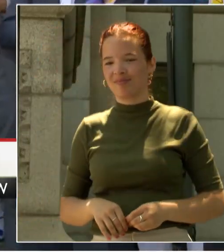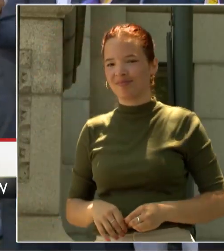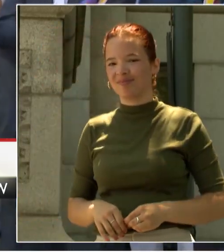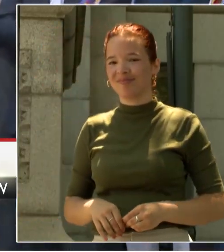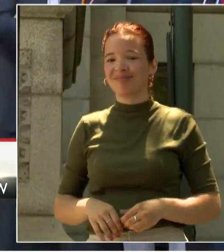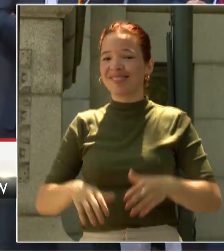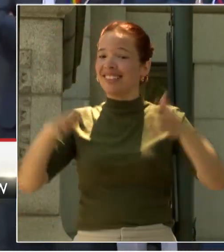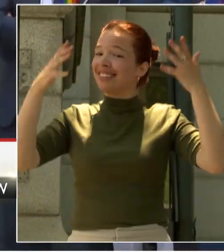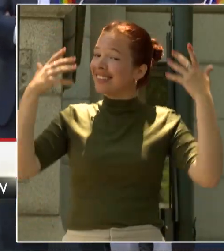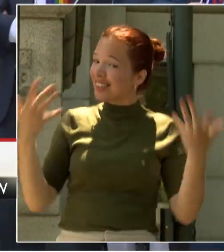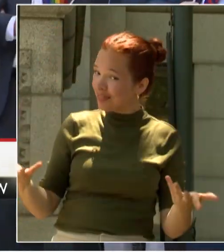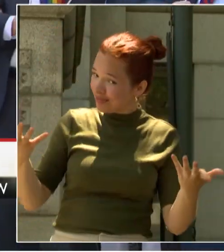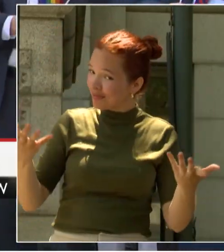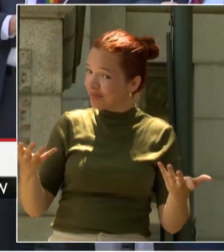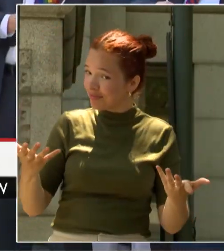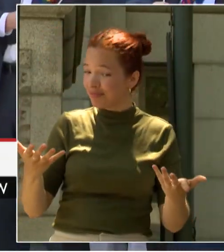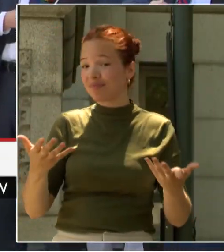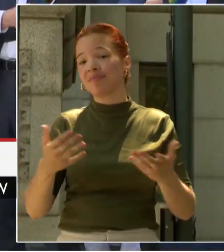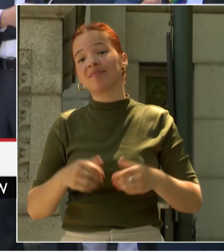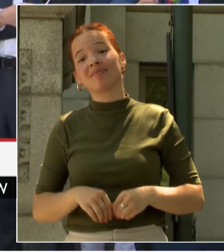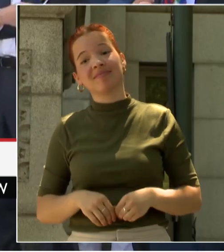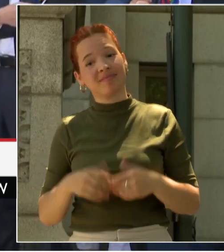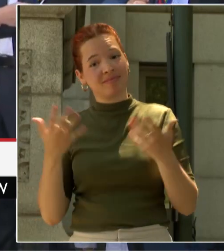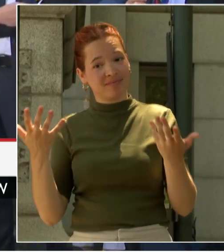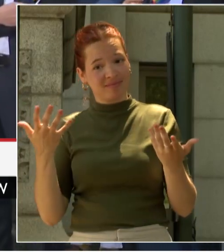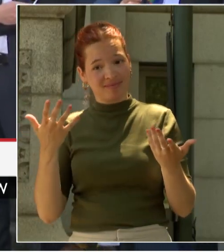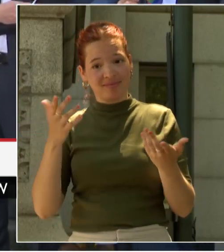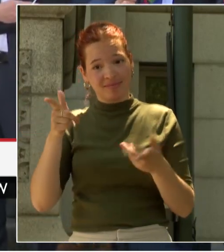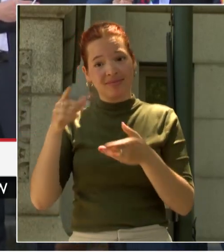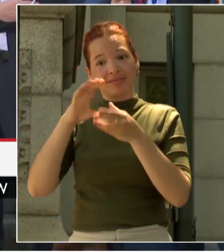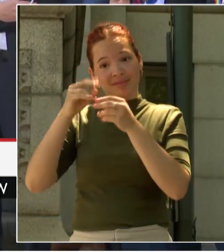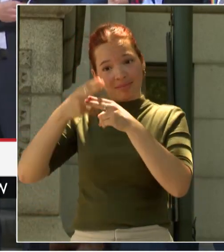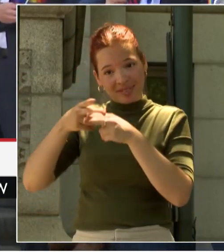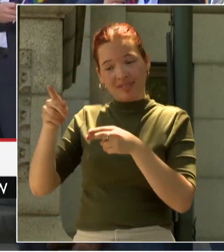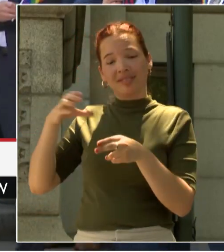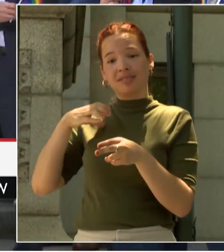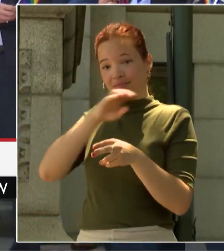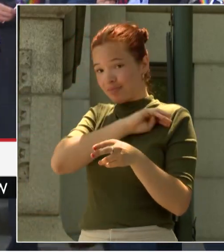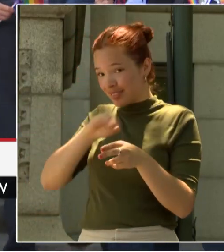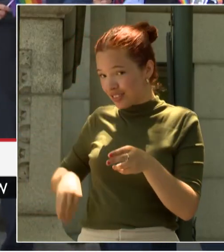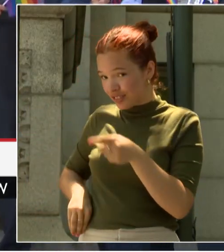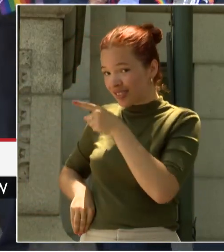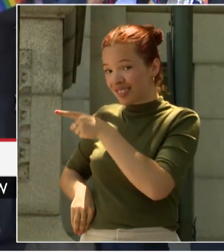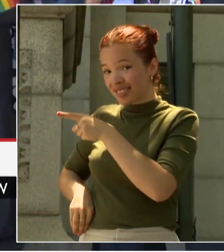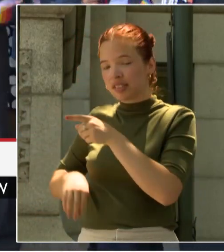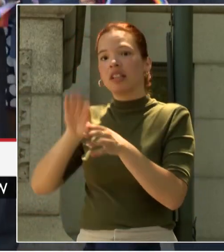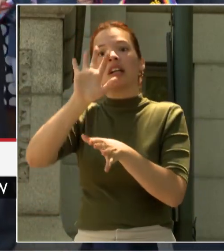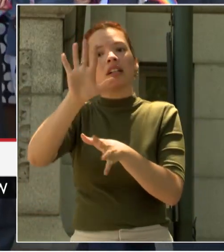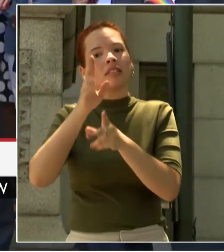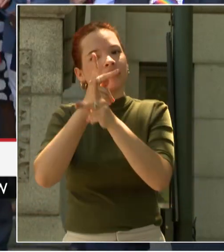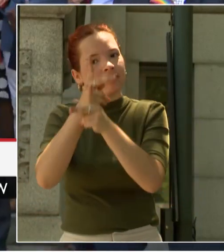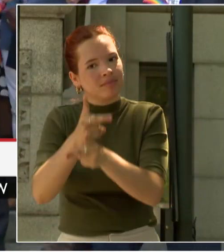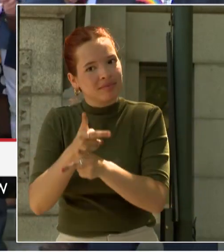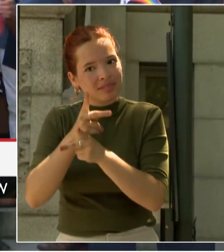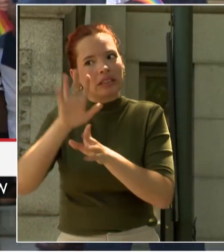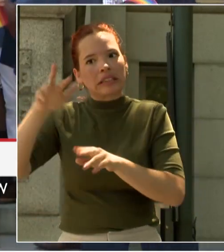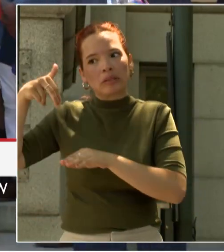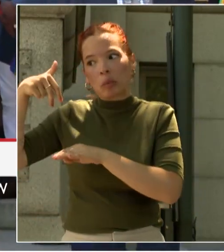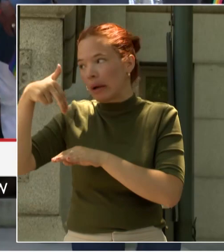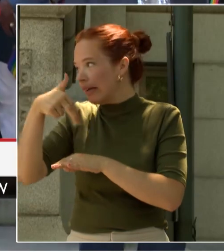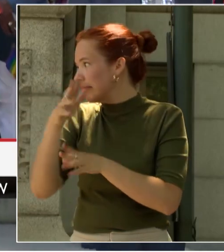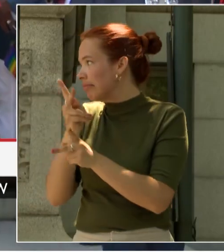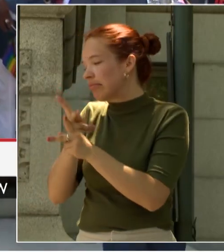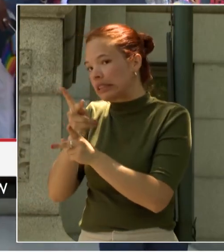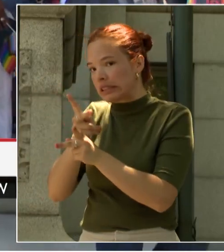Okay, now we're going to have the participants and the mayor. We're going to carefully walk down the steps here and get in line to hoist